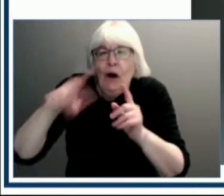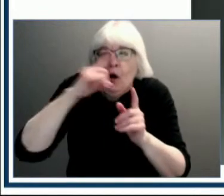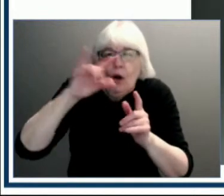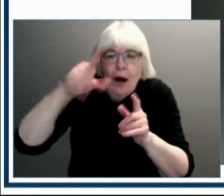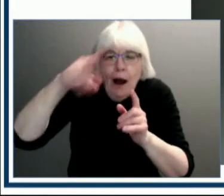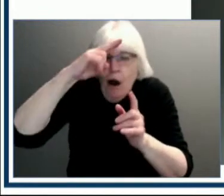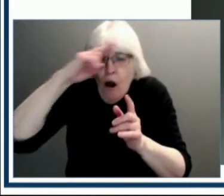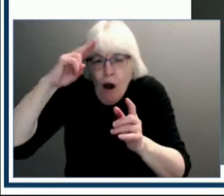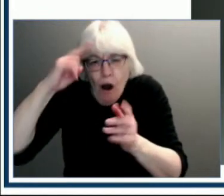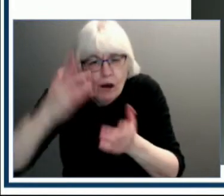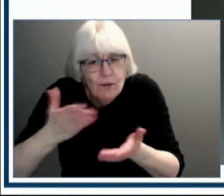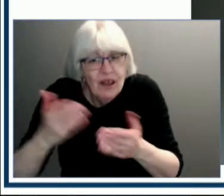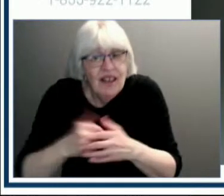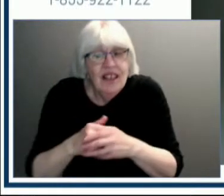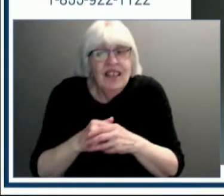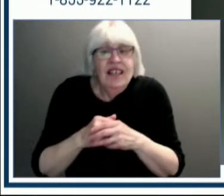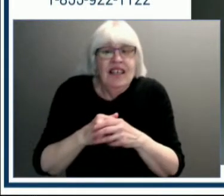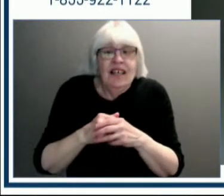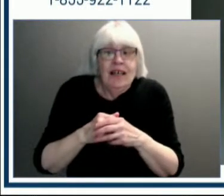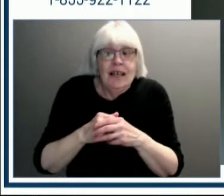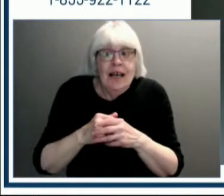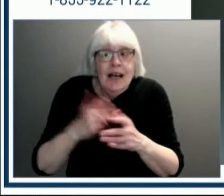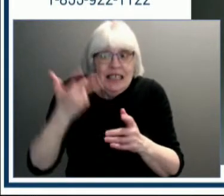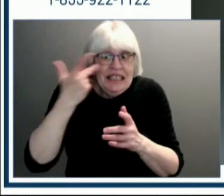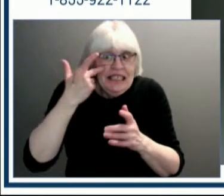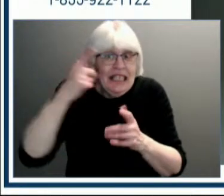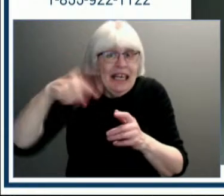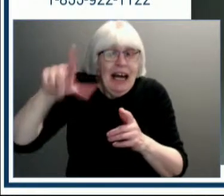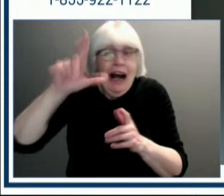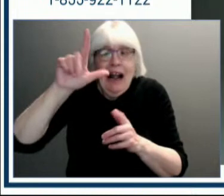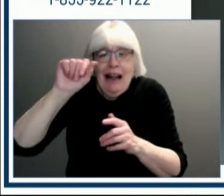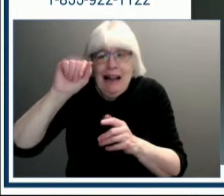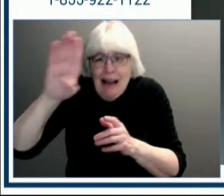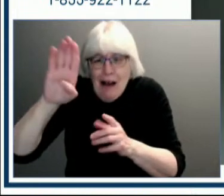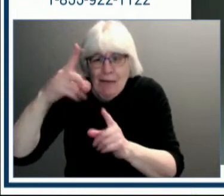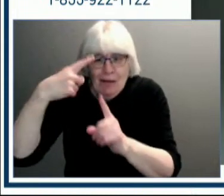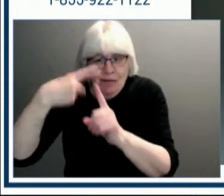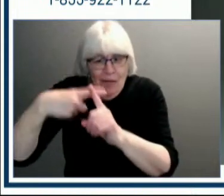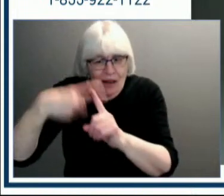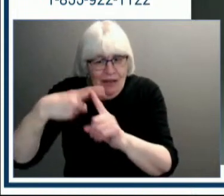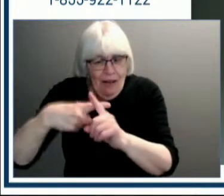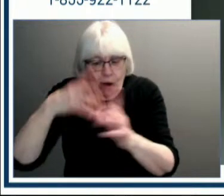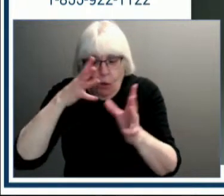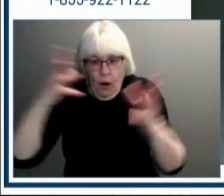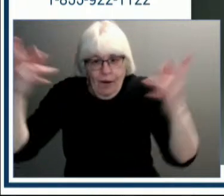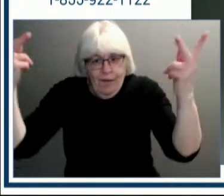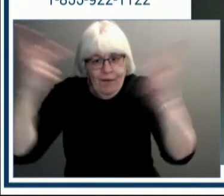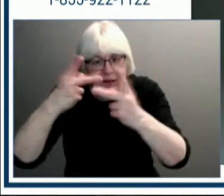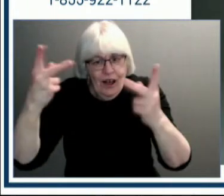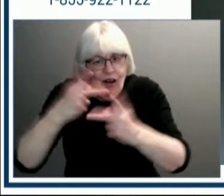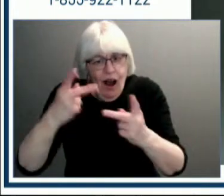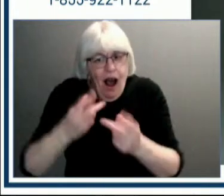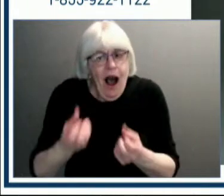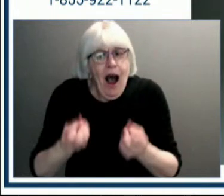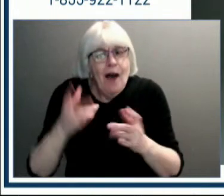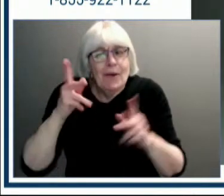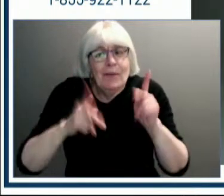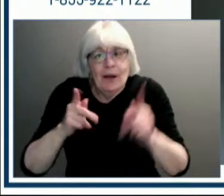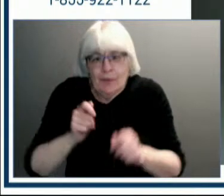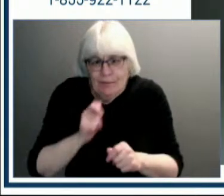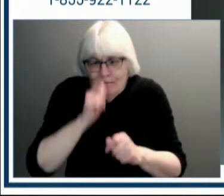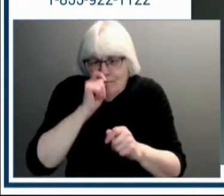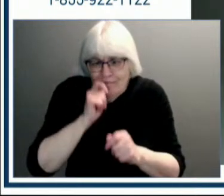our lab confirmed cases plus estimates of the number of people who are testing positive with rapid tests, that our